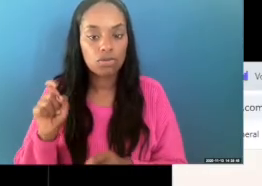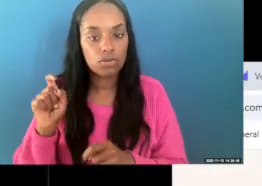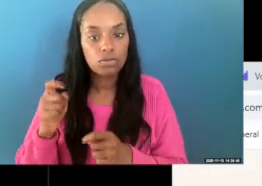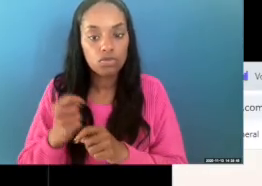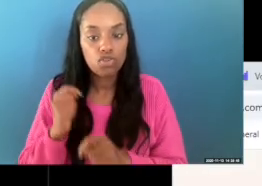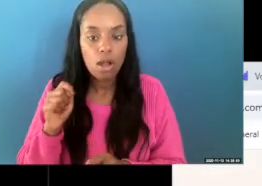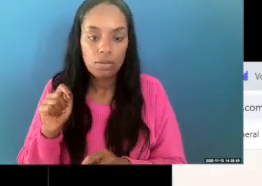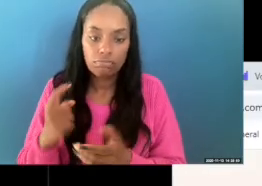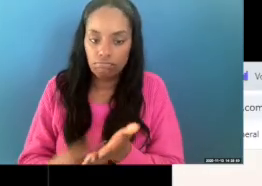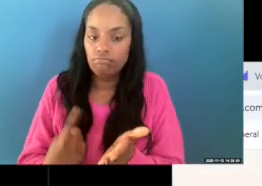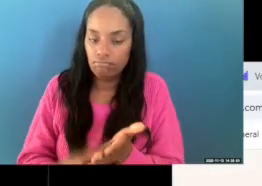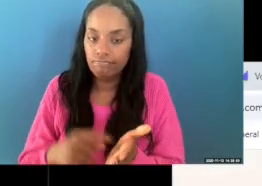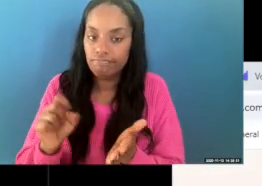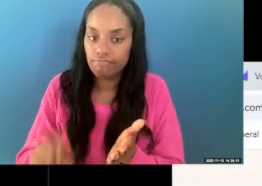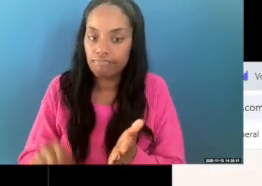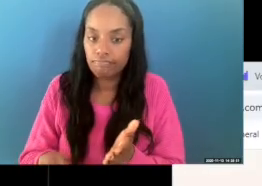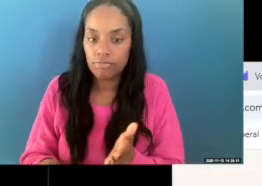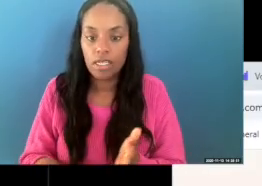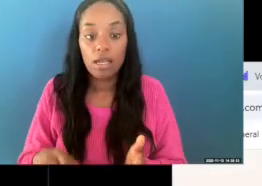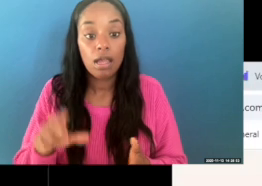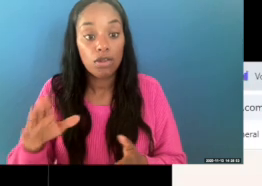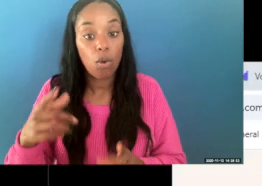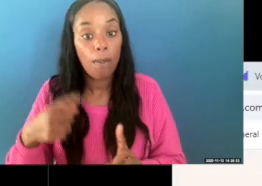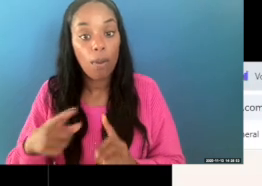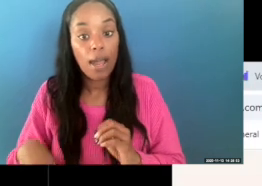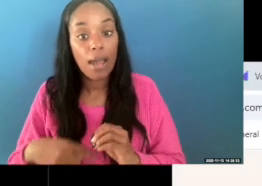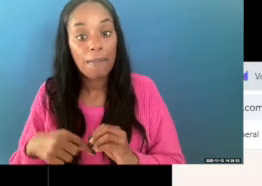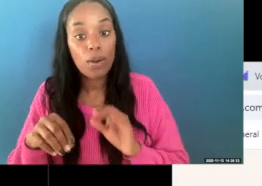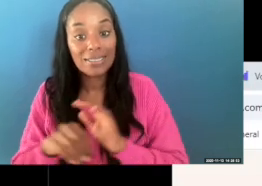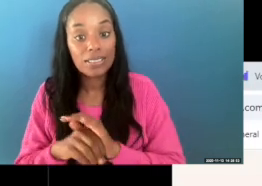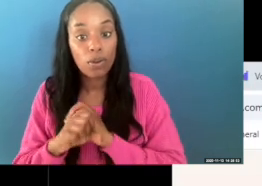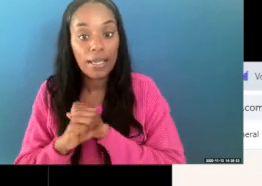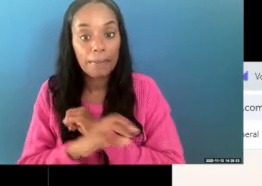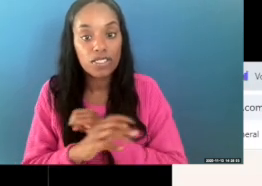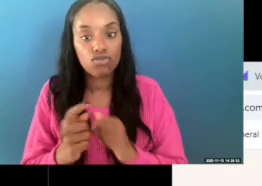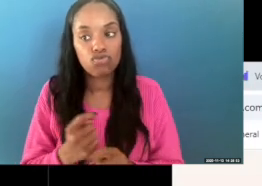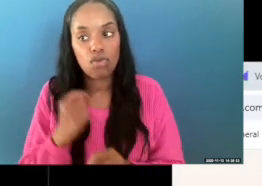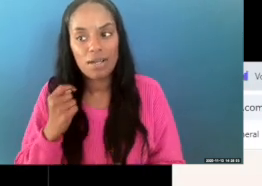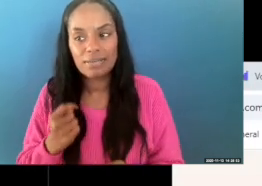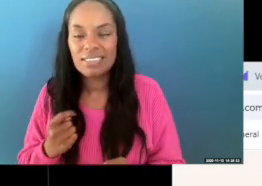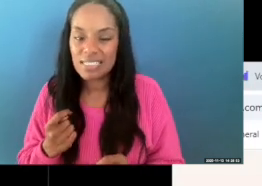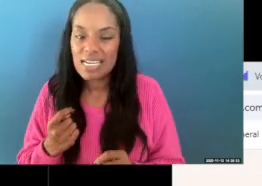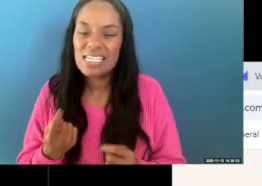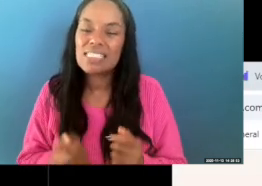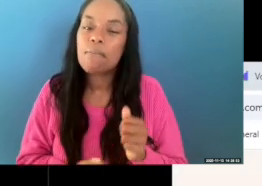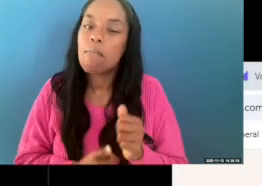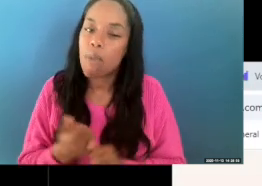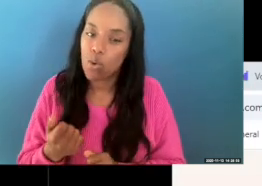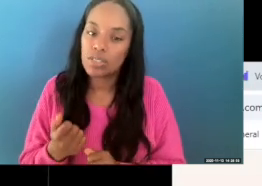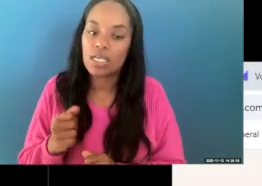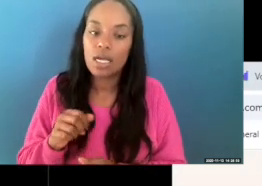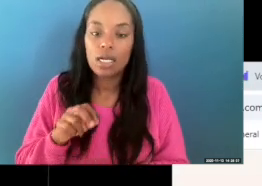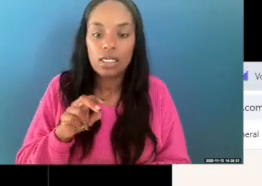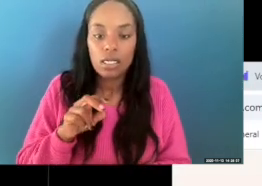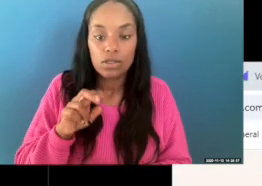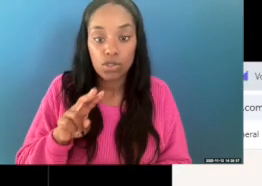strategy. So obviously the mix of dollars for heavy duty zero emission trucks and low NOx trucks would have to be discussed,